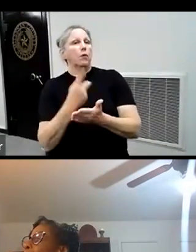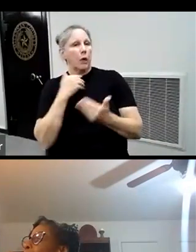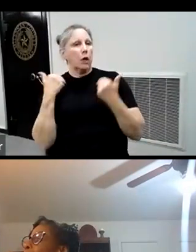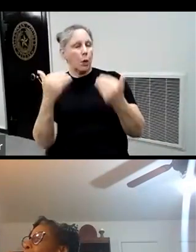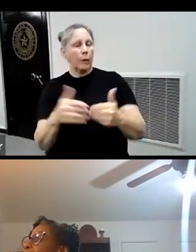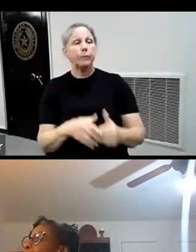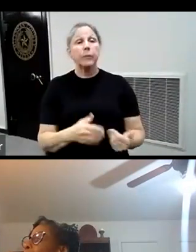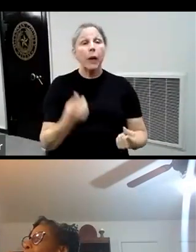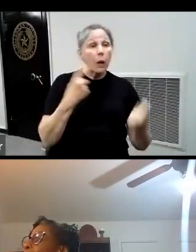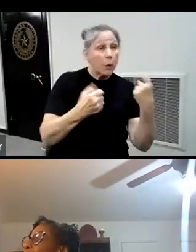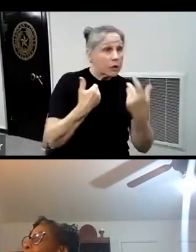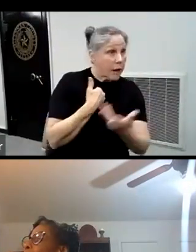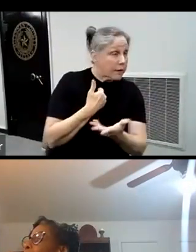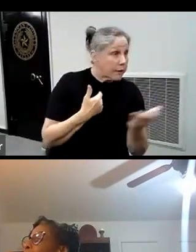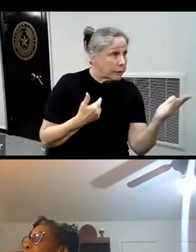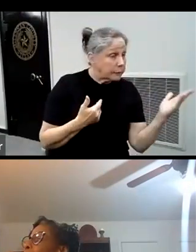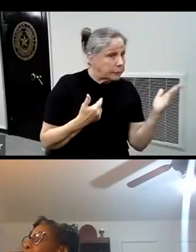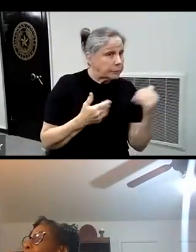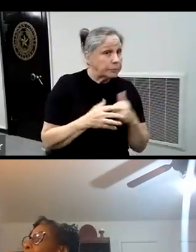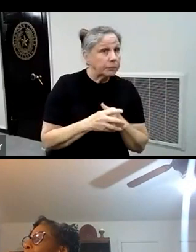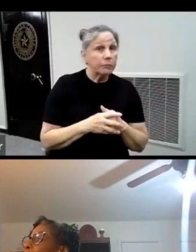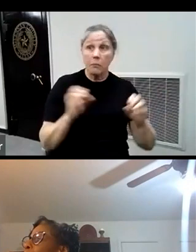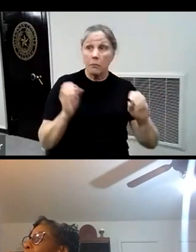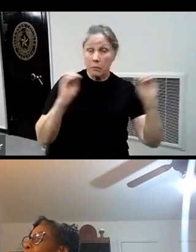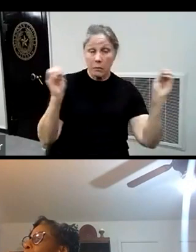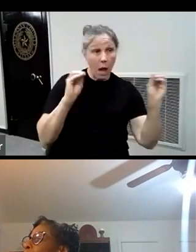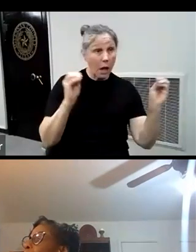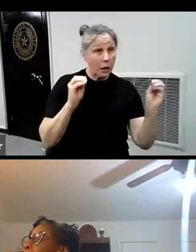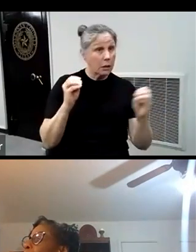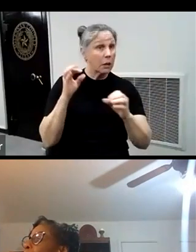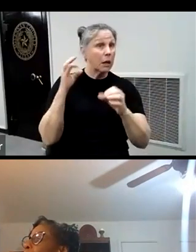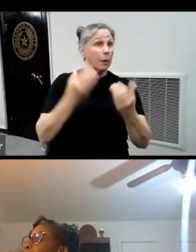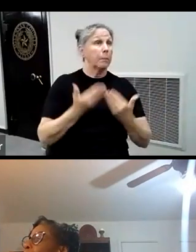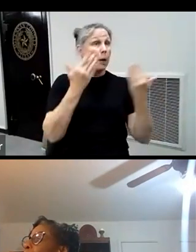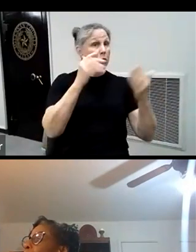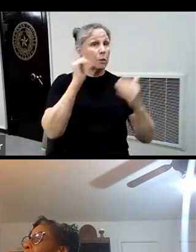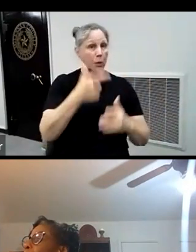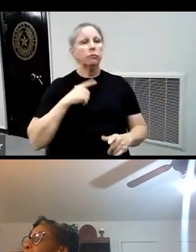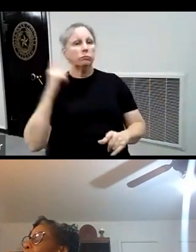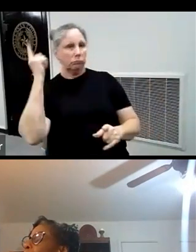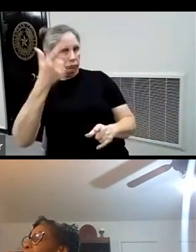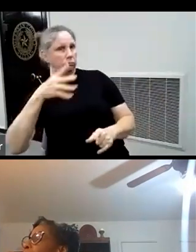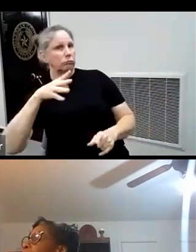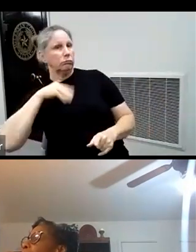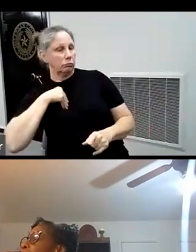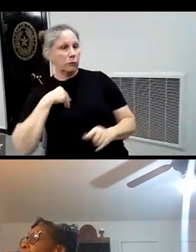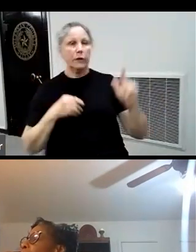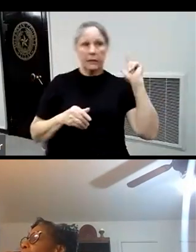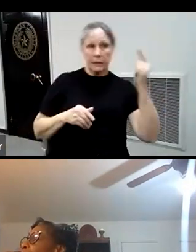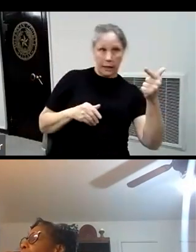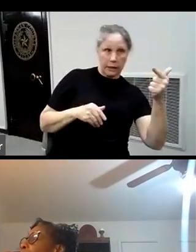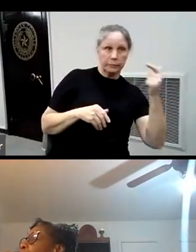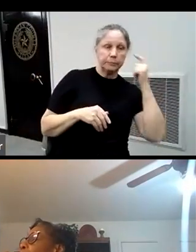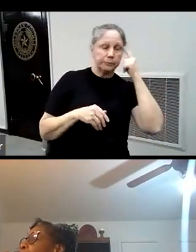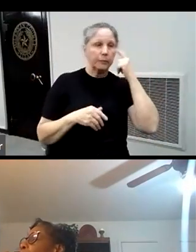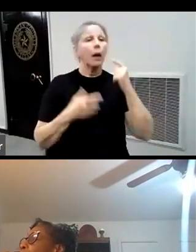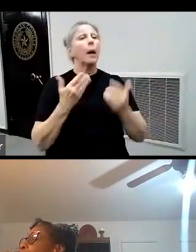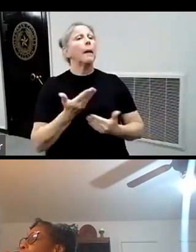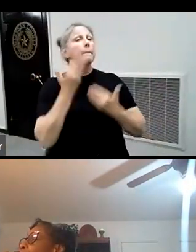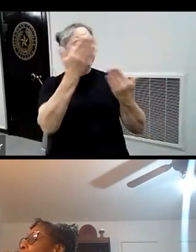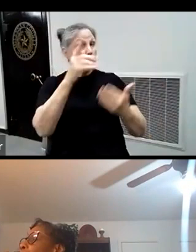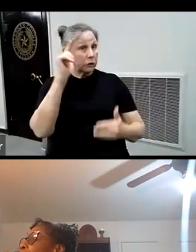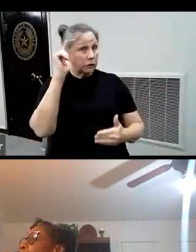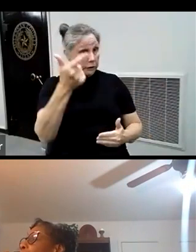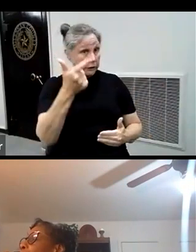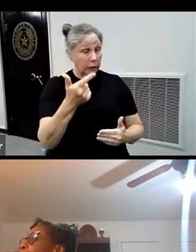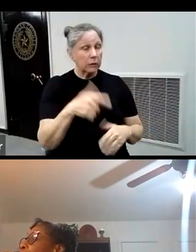any questions? Not, is there a motion to approve? Motion to approve. Second. Motion been made and